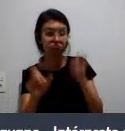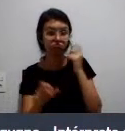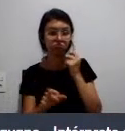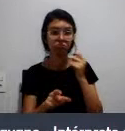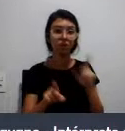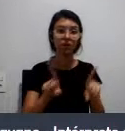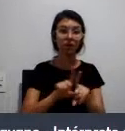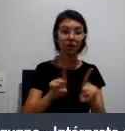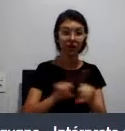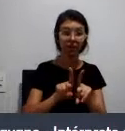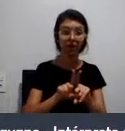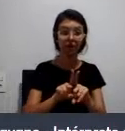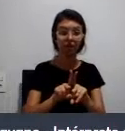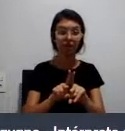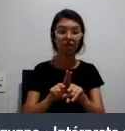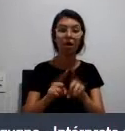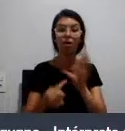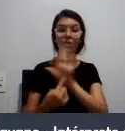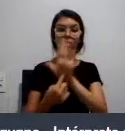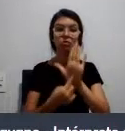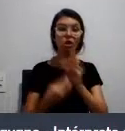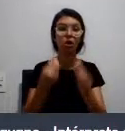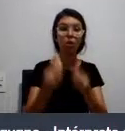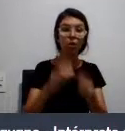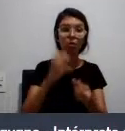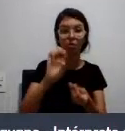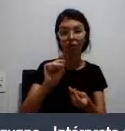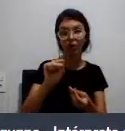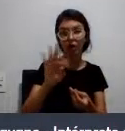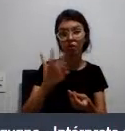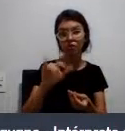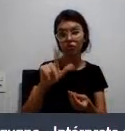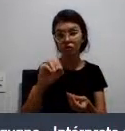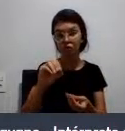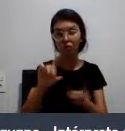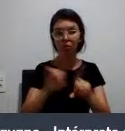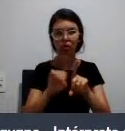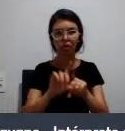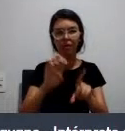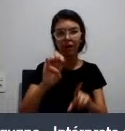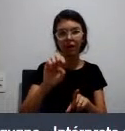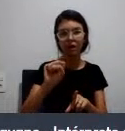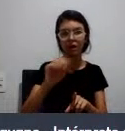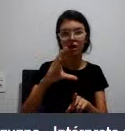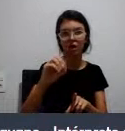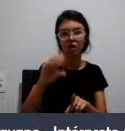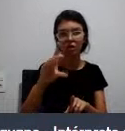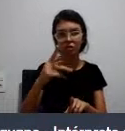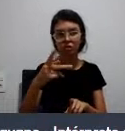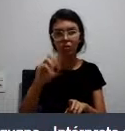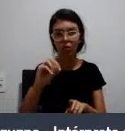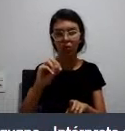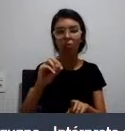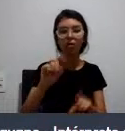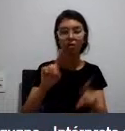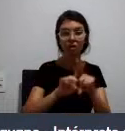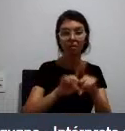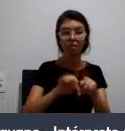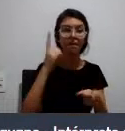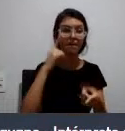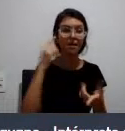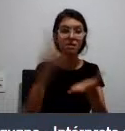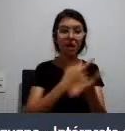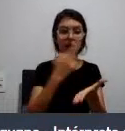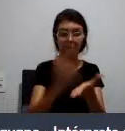o estilo e escopo do que você escreve, e também é preciso pensar na revista ou